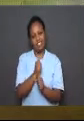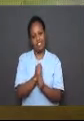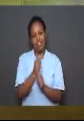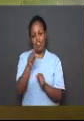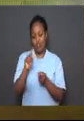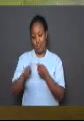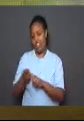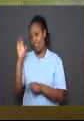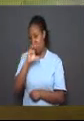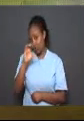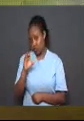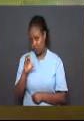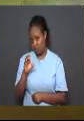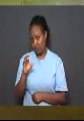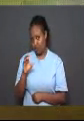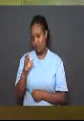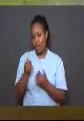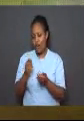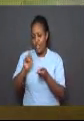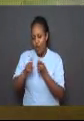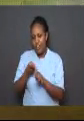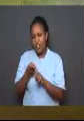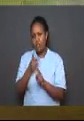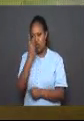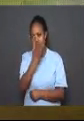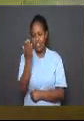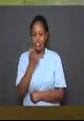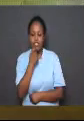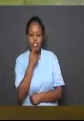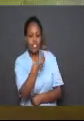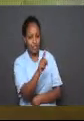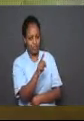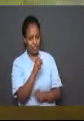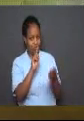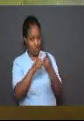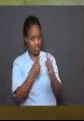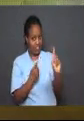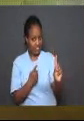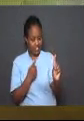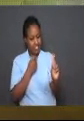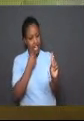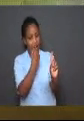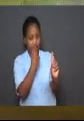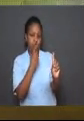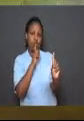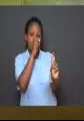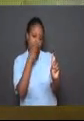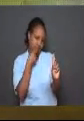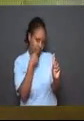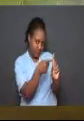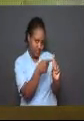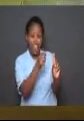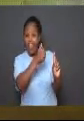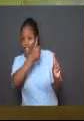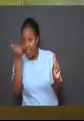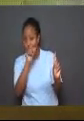partner. Now, tell your partner two things. One will be true, and the other